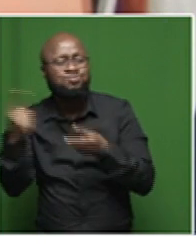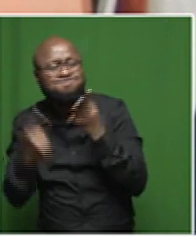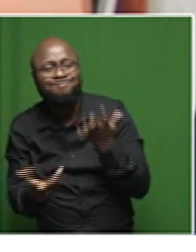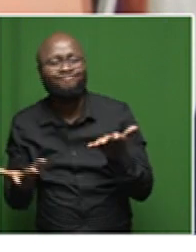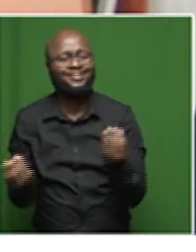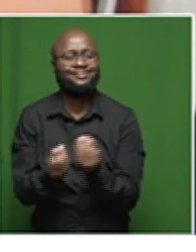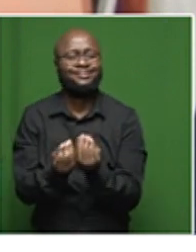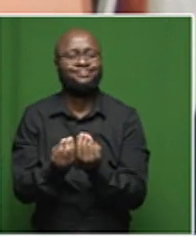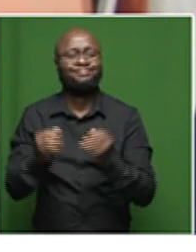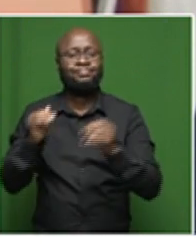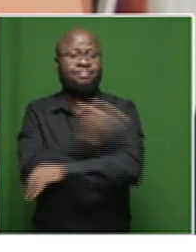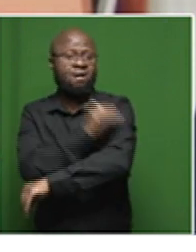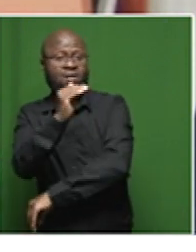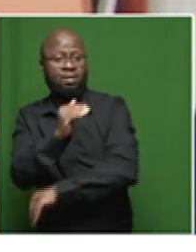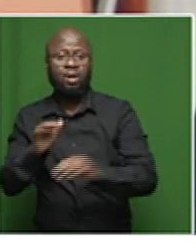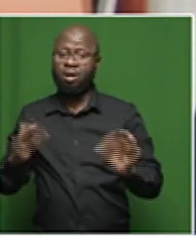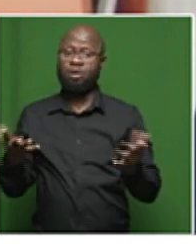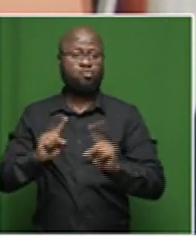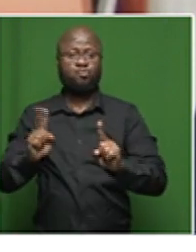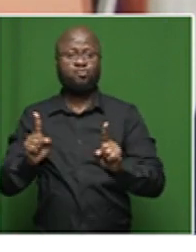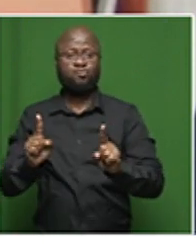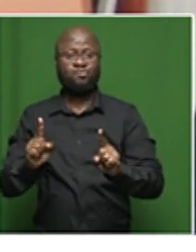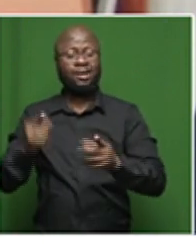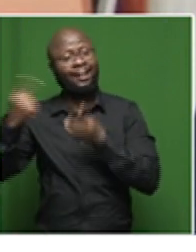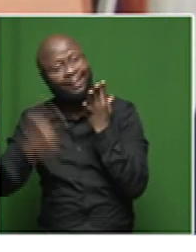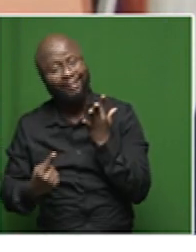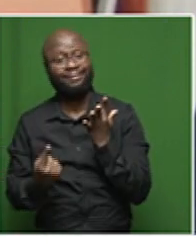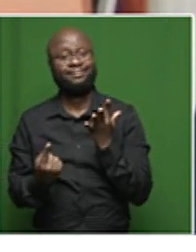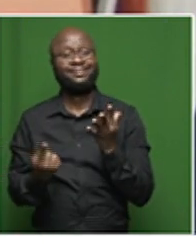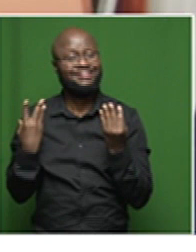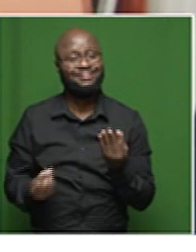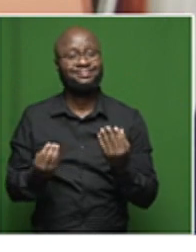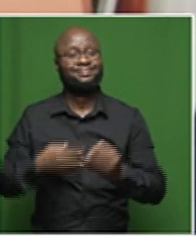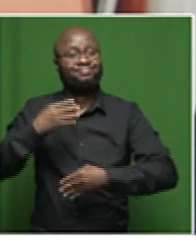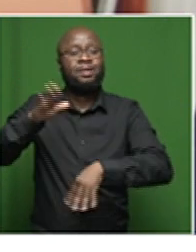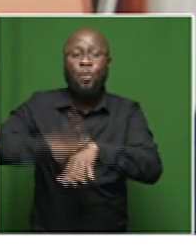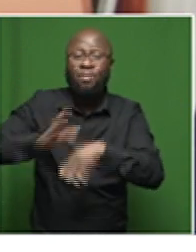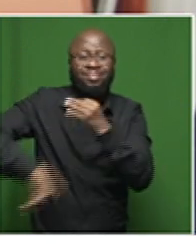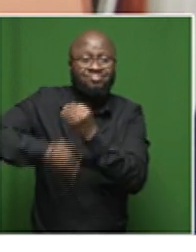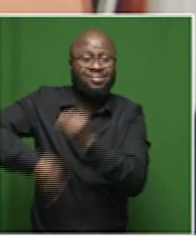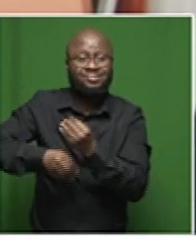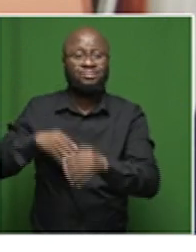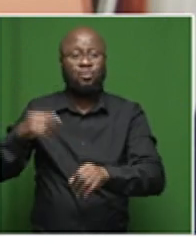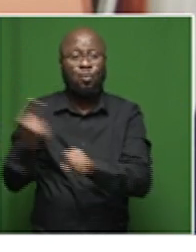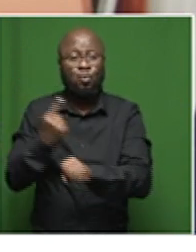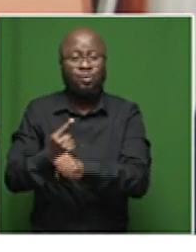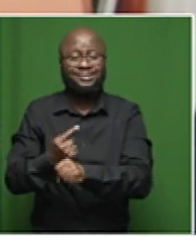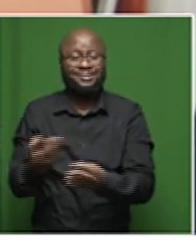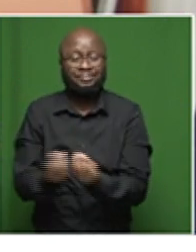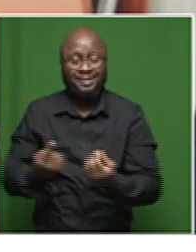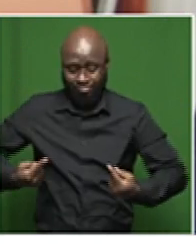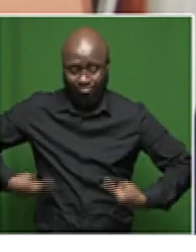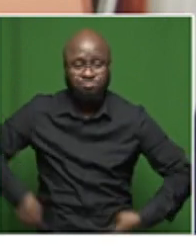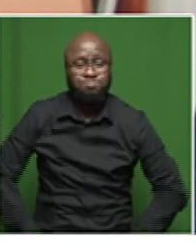only high blood pressure, but it can also result in that. And then there can be blood vessels to the legs can get affected